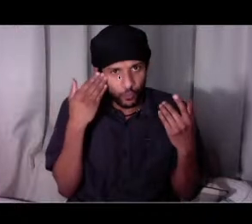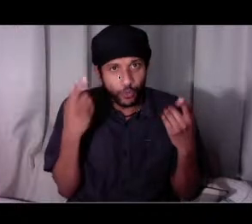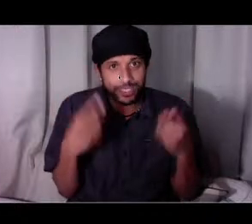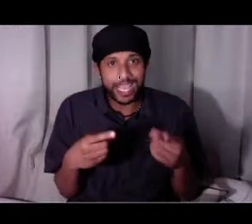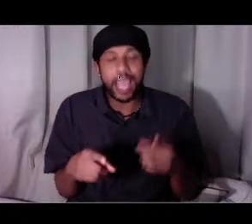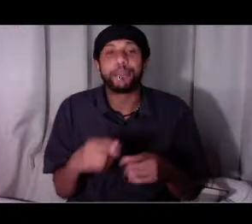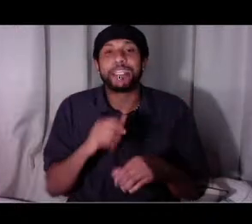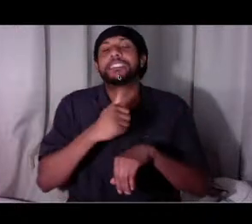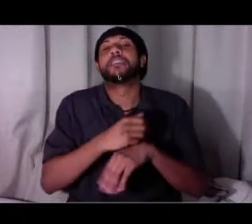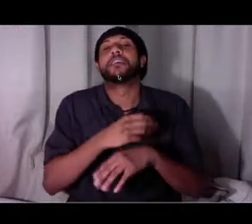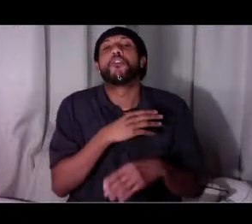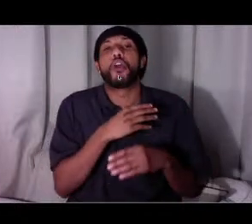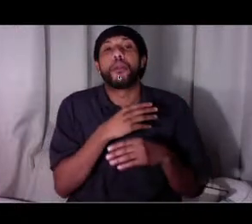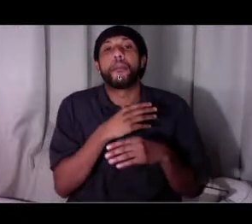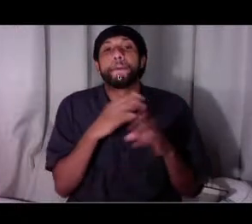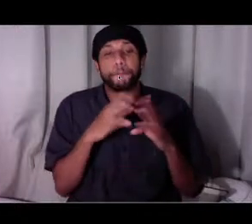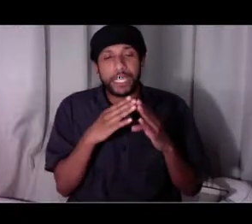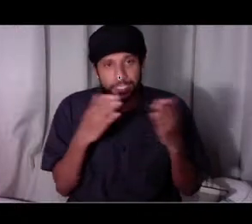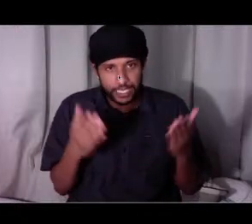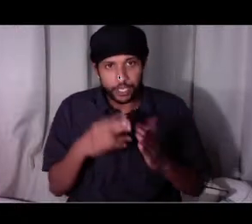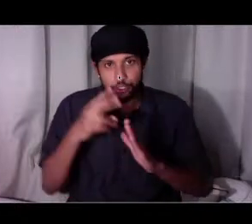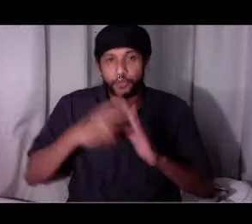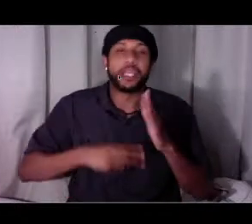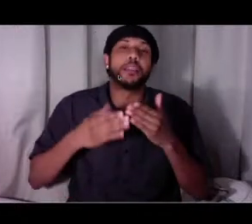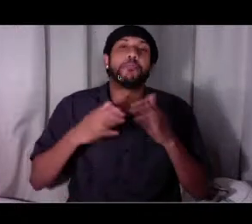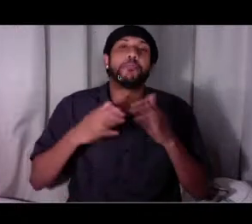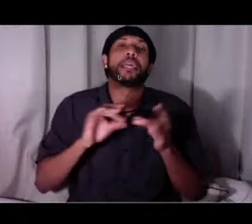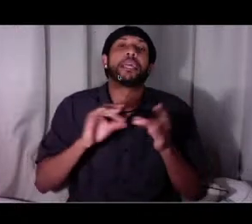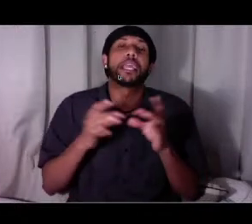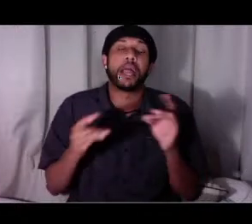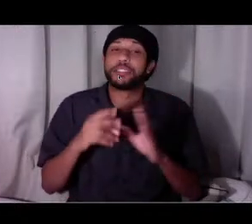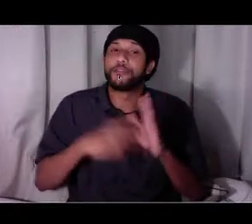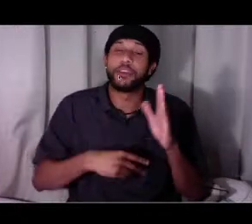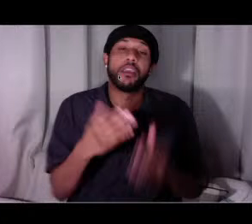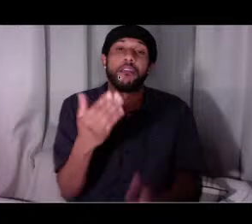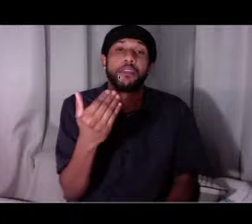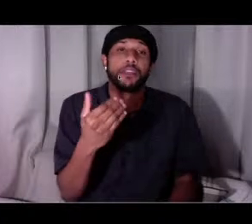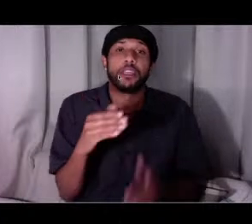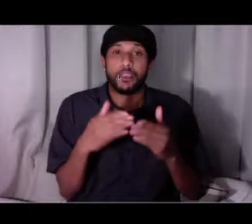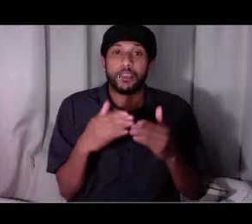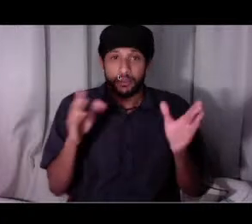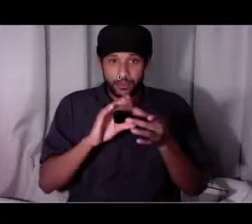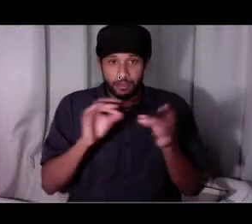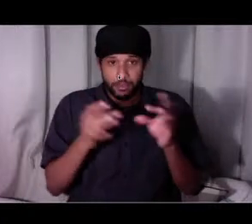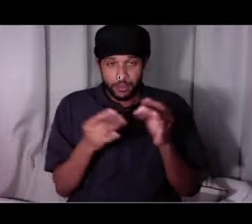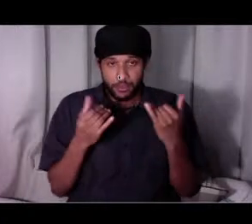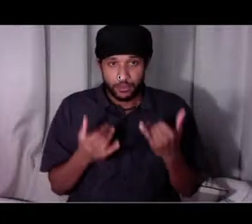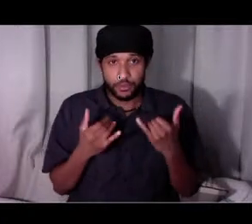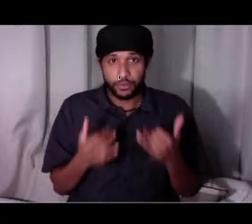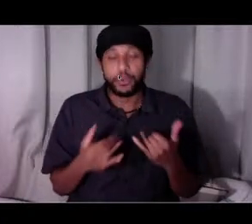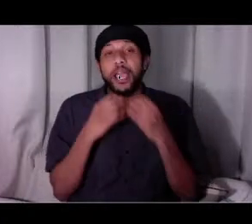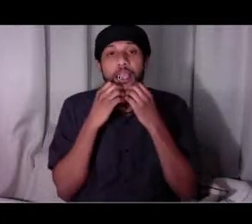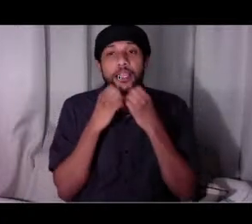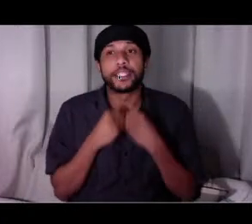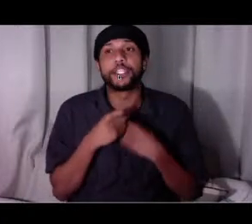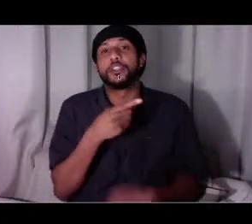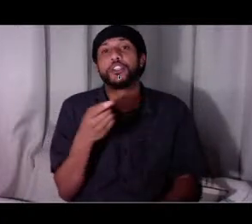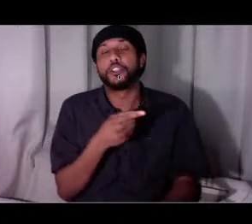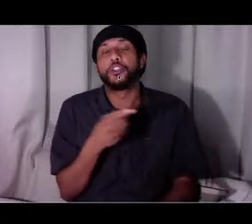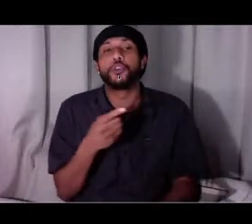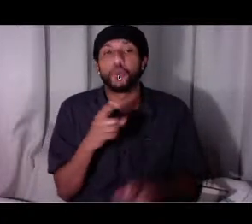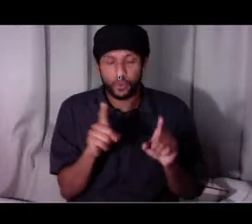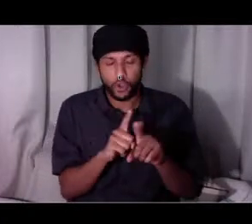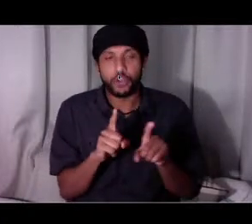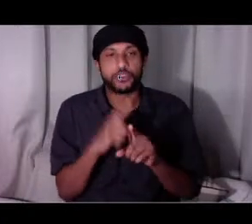for our meetings here she reads the public comments she had to read 15 public comments today so I appreciate you uh Miss